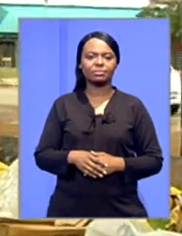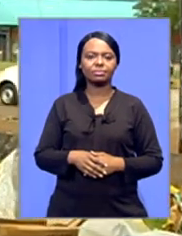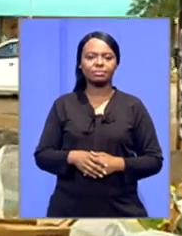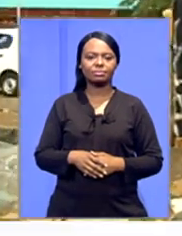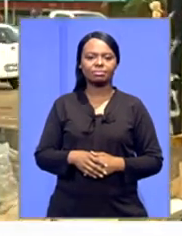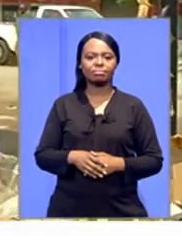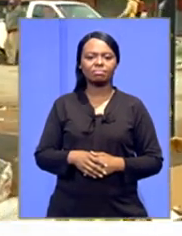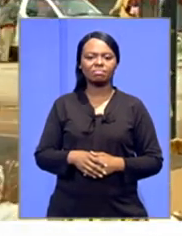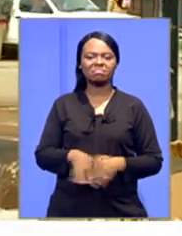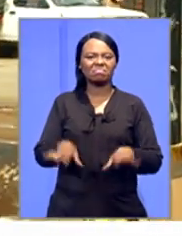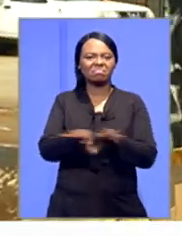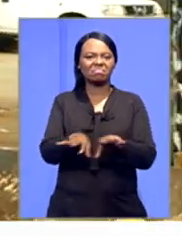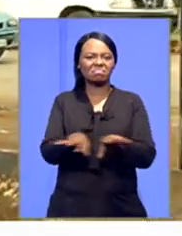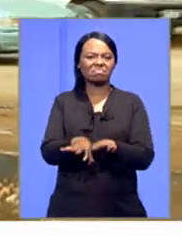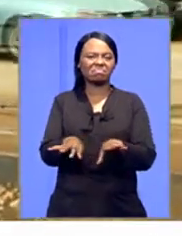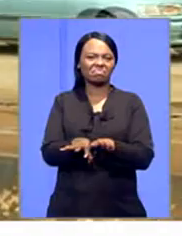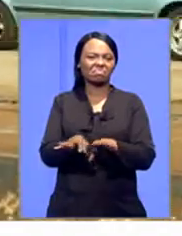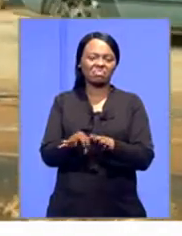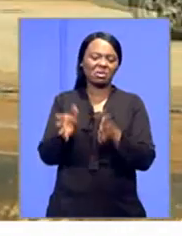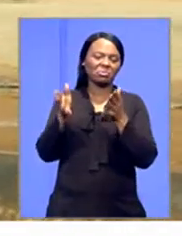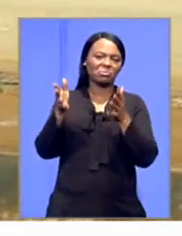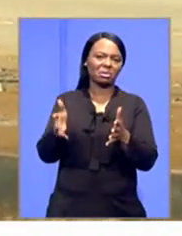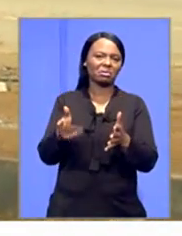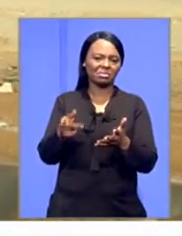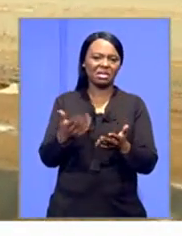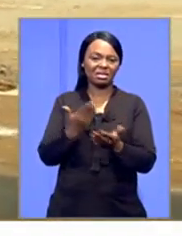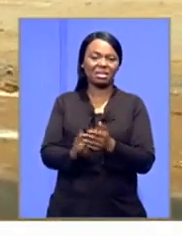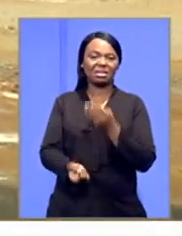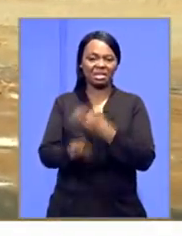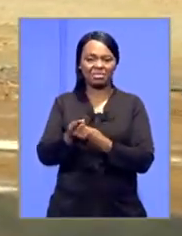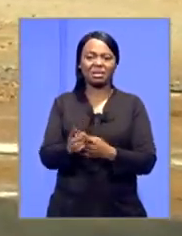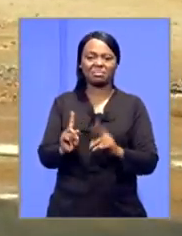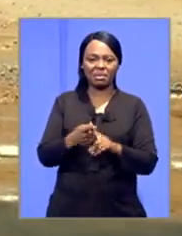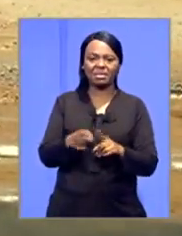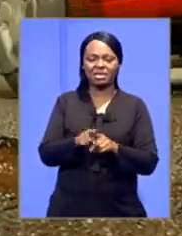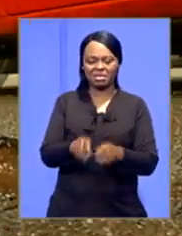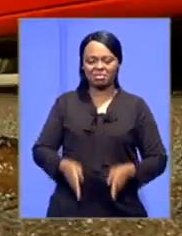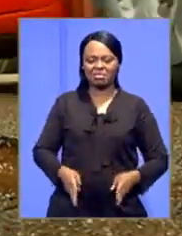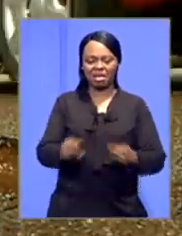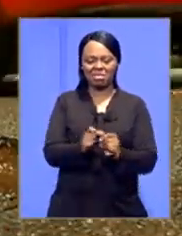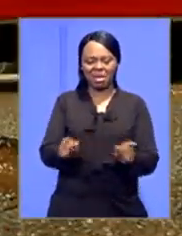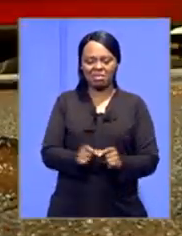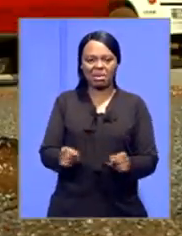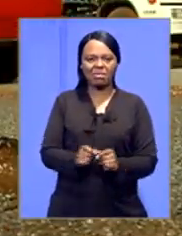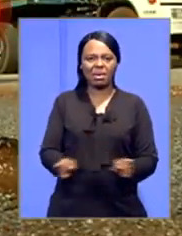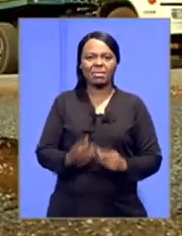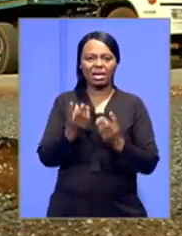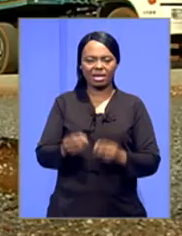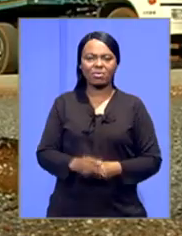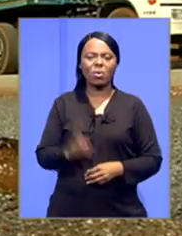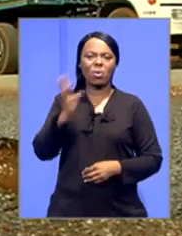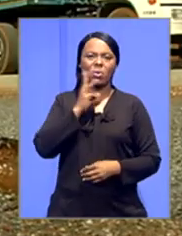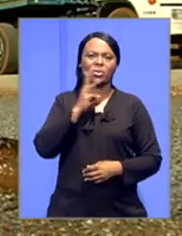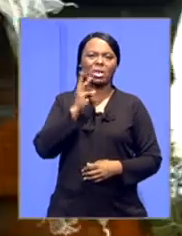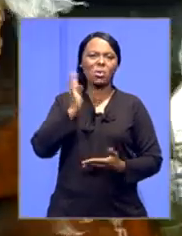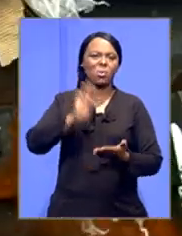Dikhuti tse di buitsegang di tlhola seemo se ka tlholang dikotsi. Toropo nnye e lebagane ke dikgwetlho jaaka tlhokego ya metsi kwa mafelong